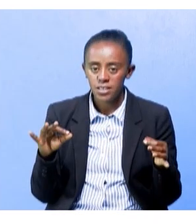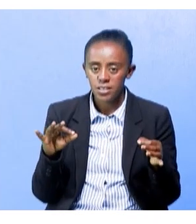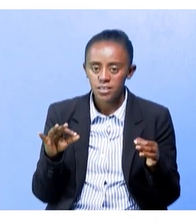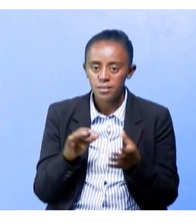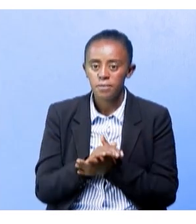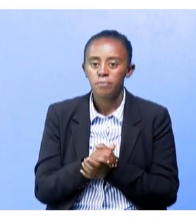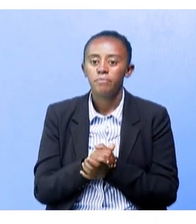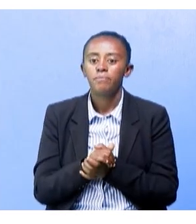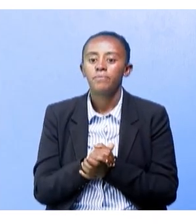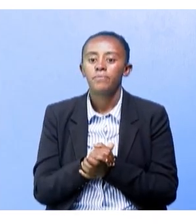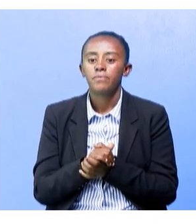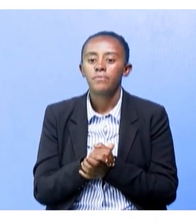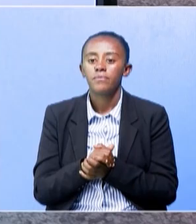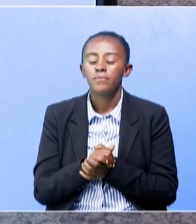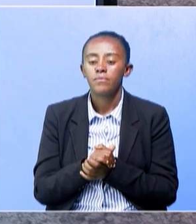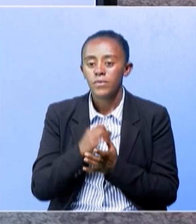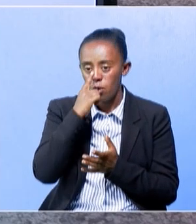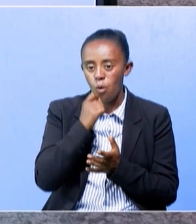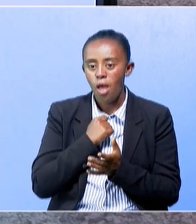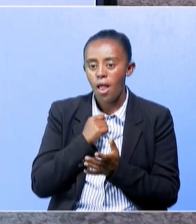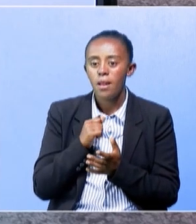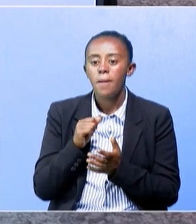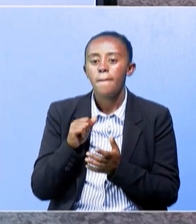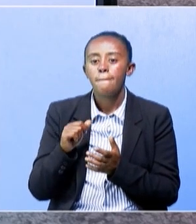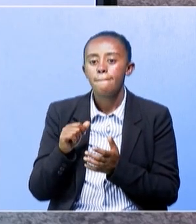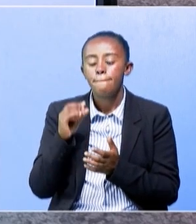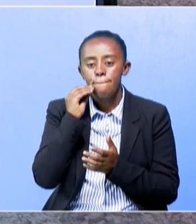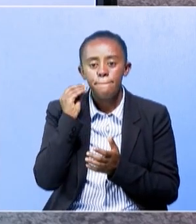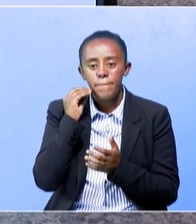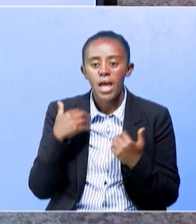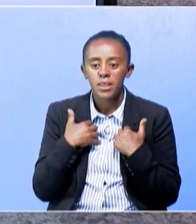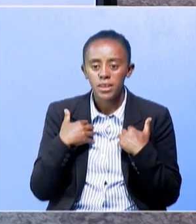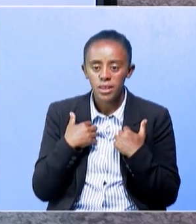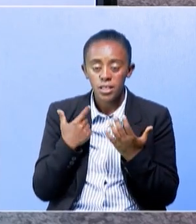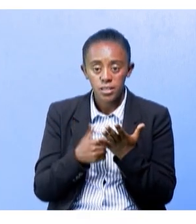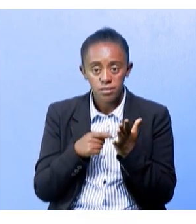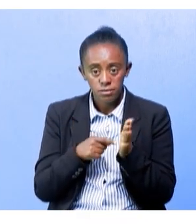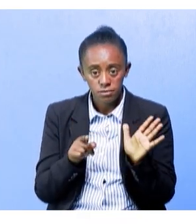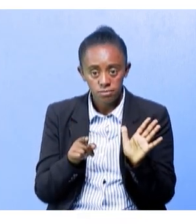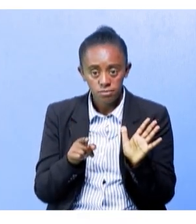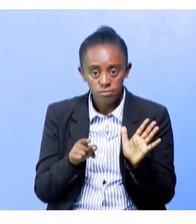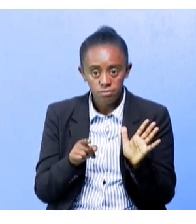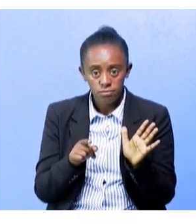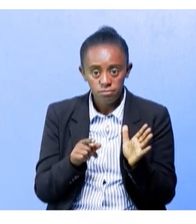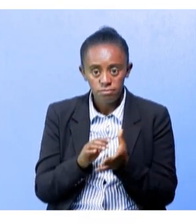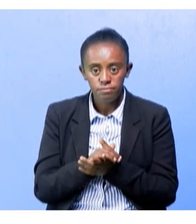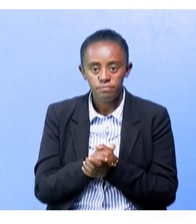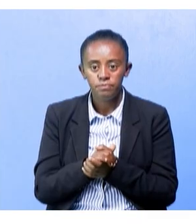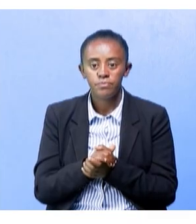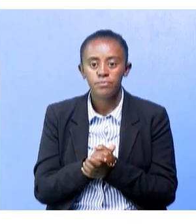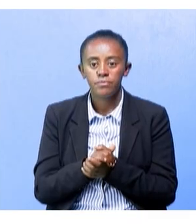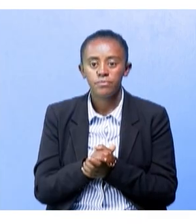dog is a loyal pet. Is it clear? So this one is just considered as what?